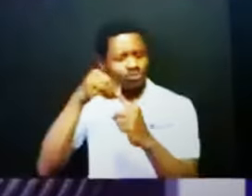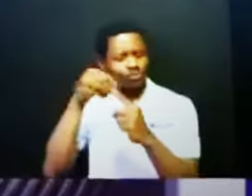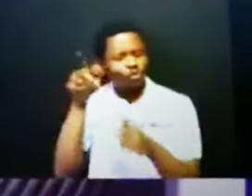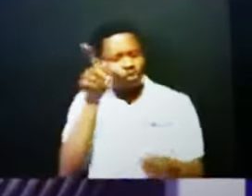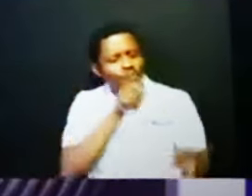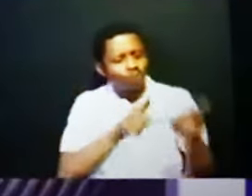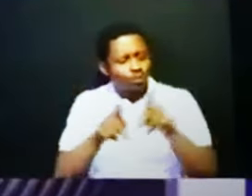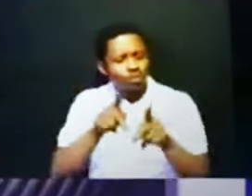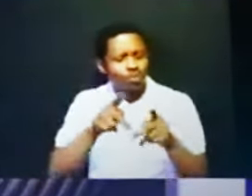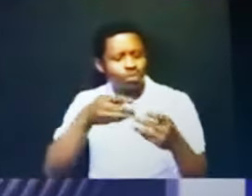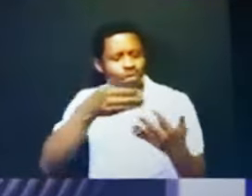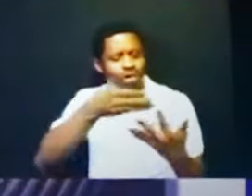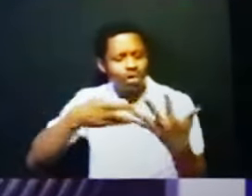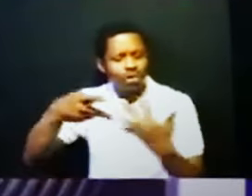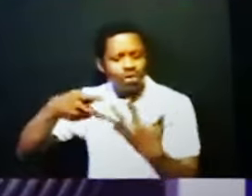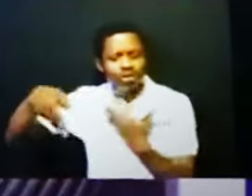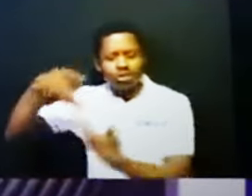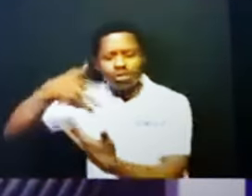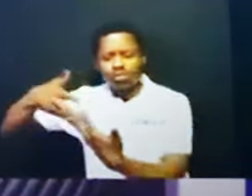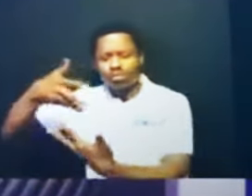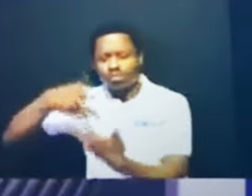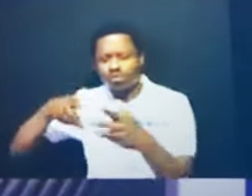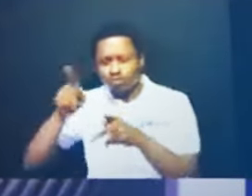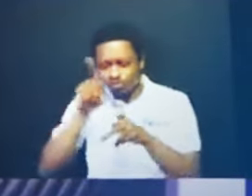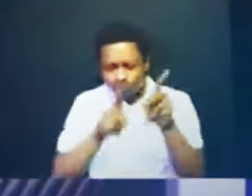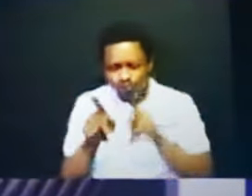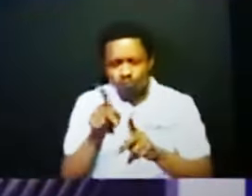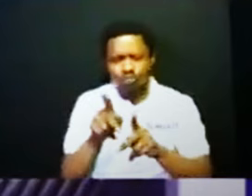people amongst the people.